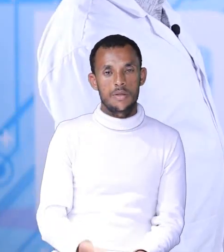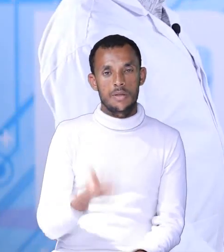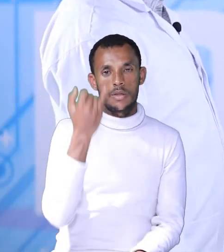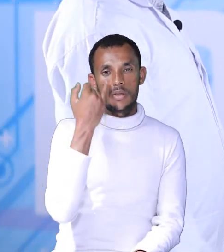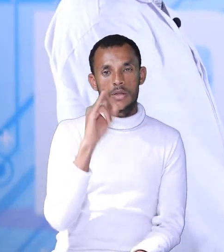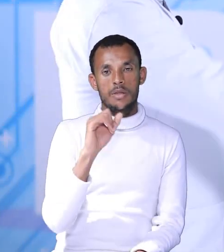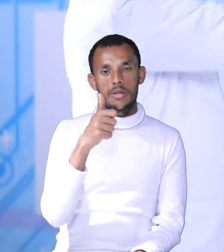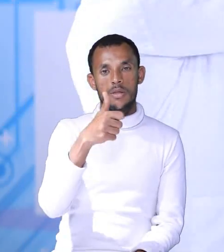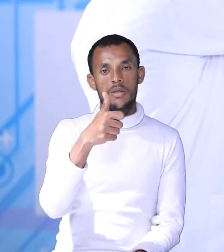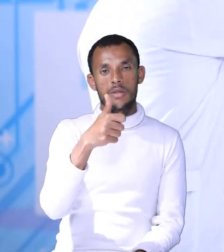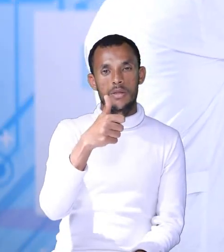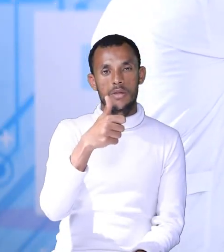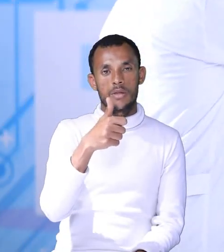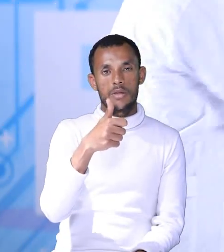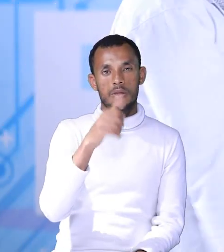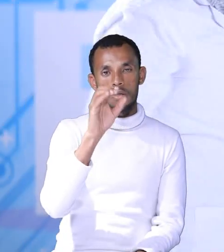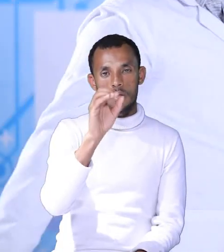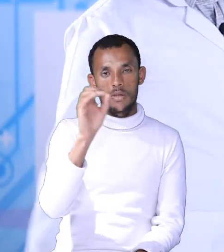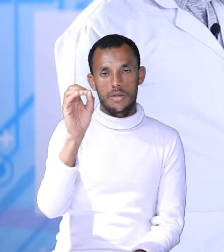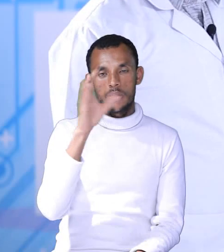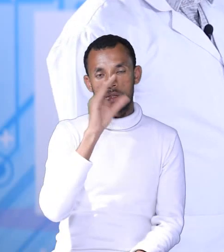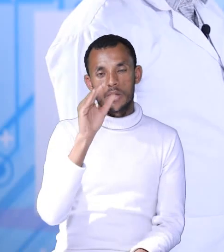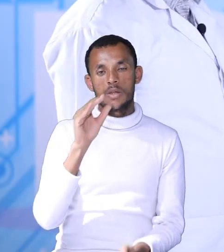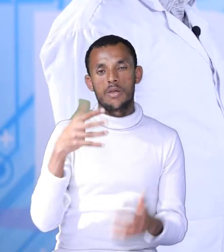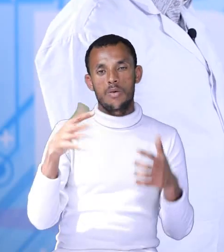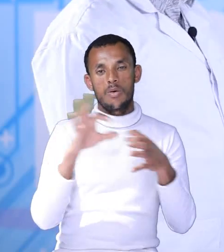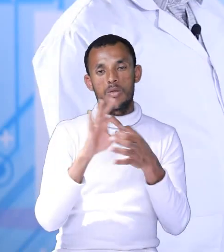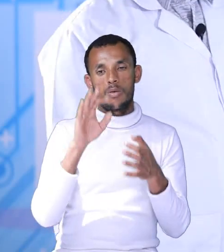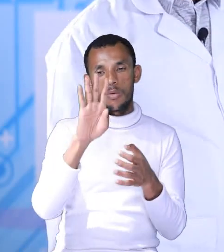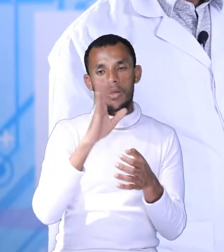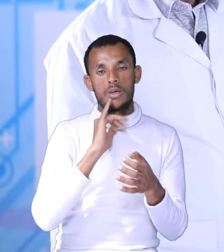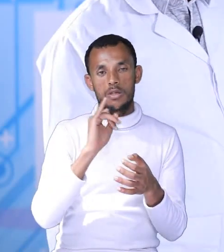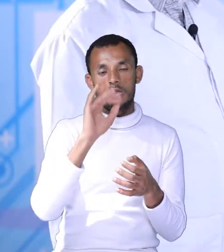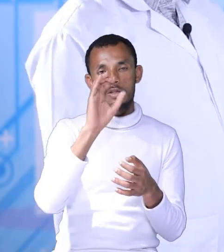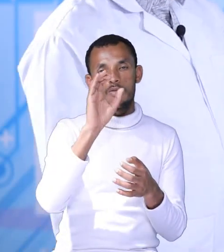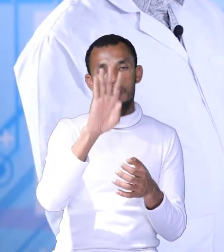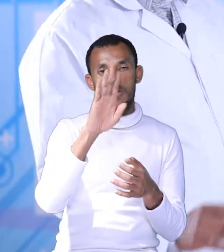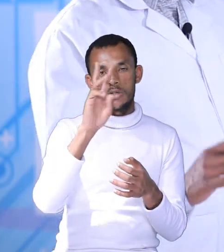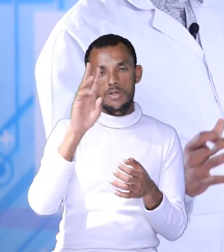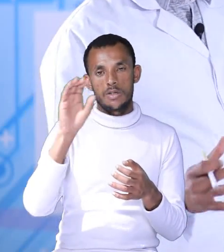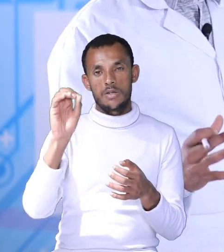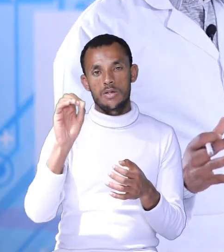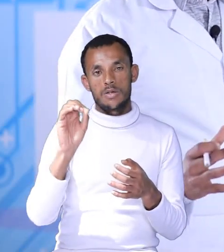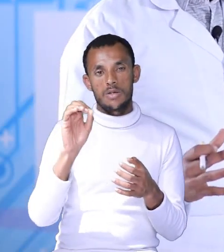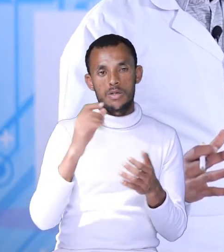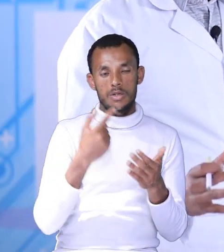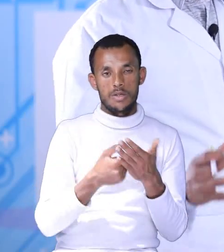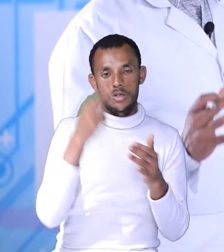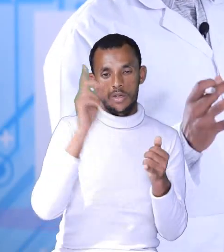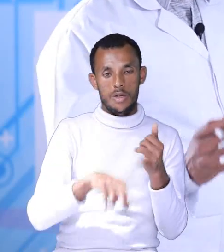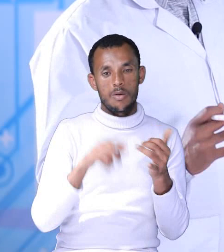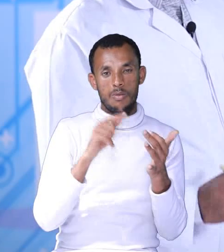If A is 0, 0, and the coordinate of B is 4, 6, 0, these are the endpoints